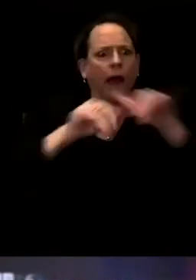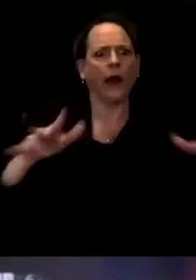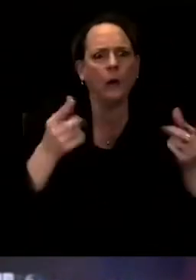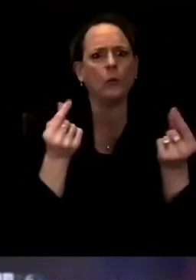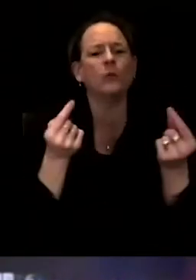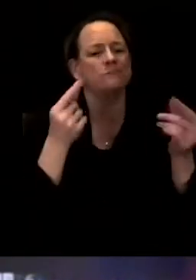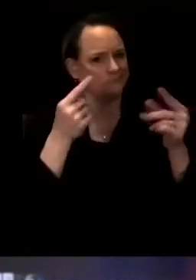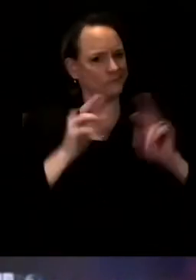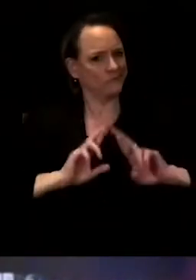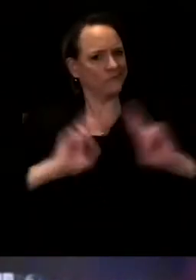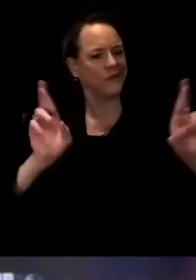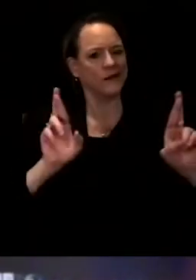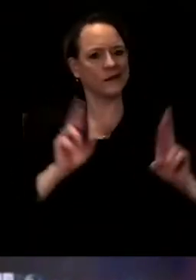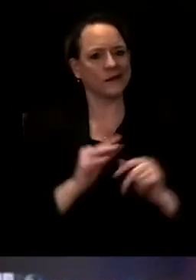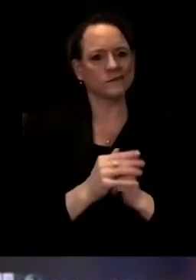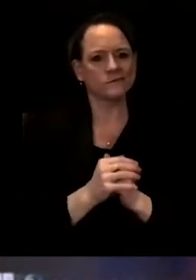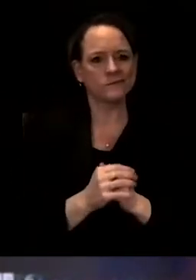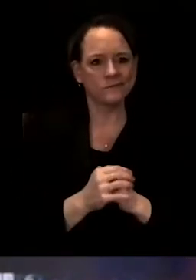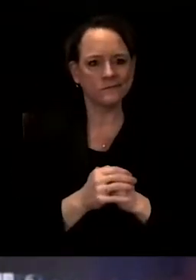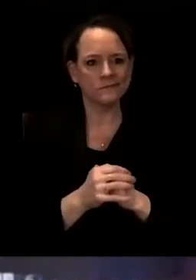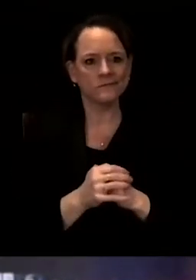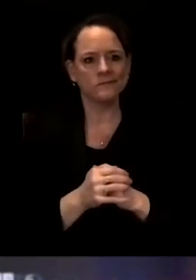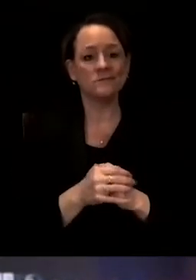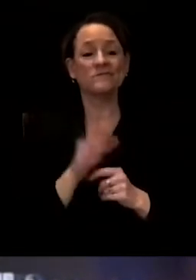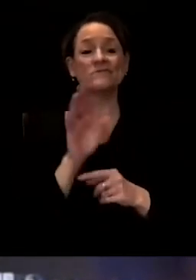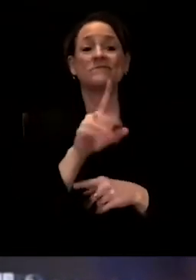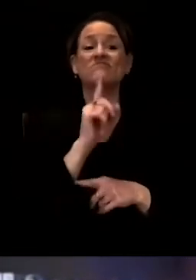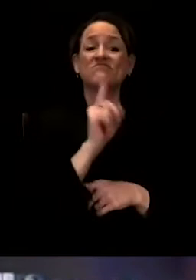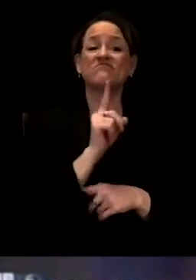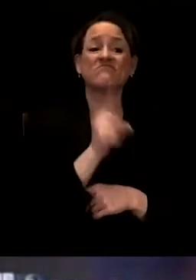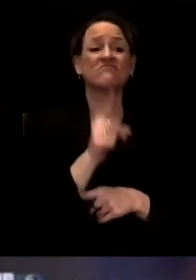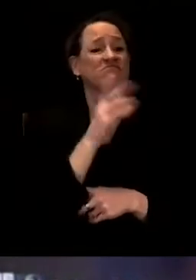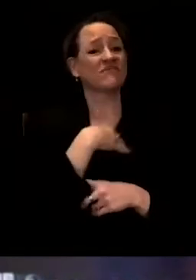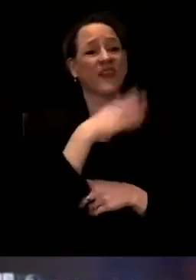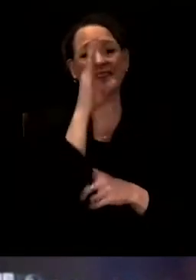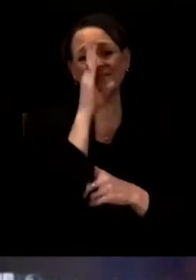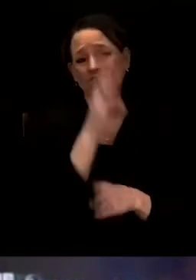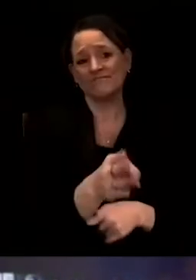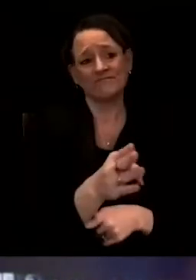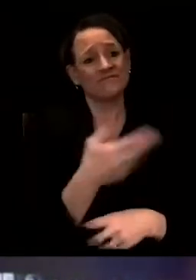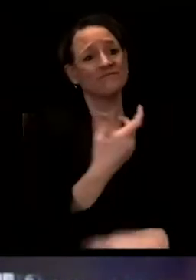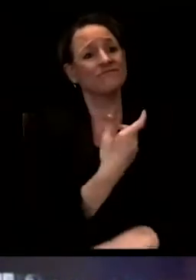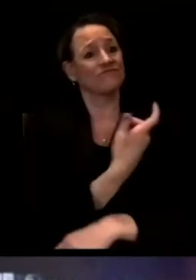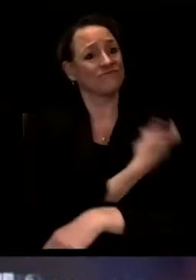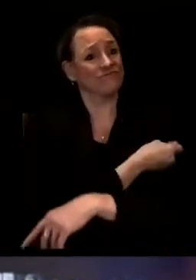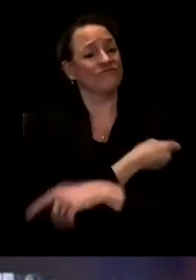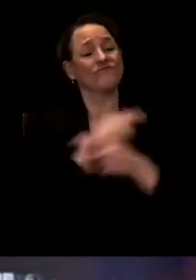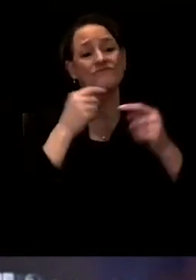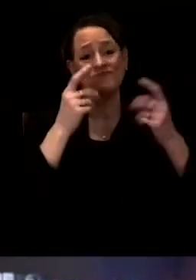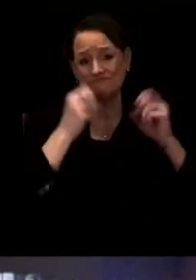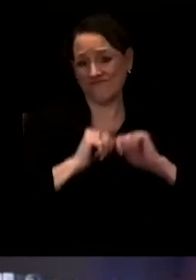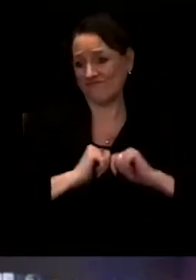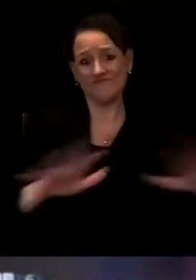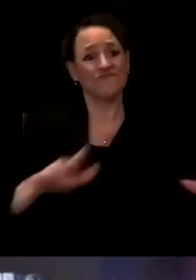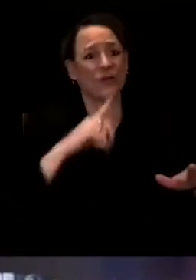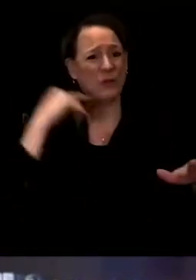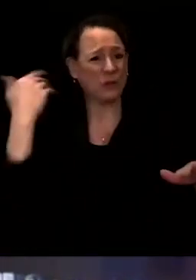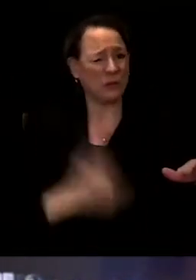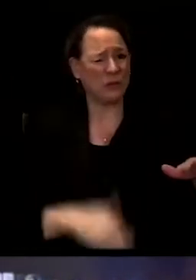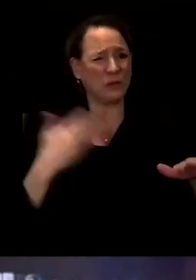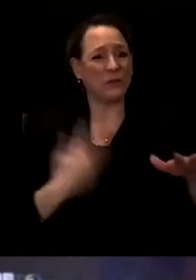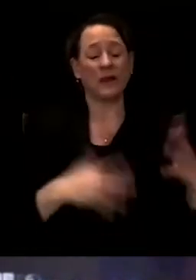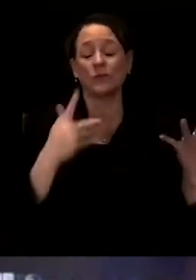candid, this COVID-19 vaccination planning and dissemination is even more complicated than we had